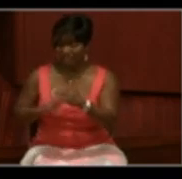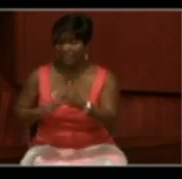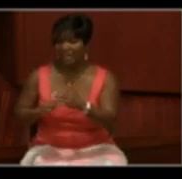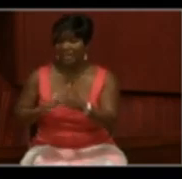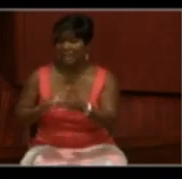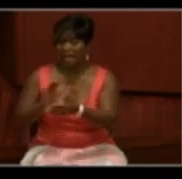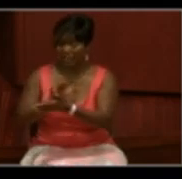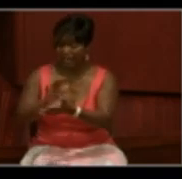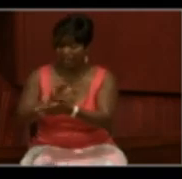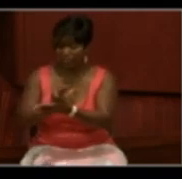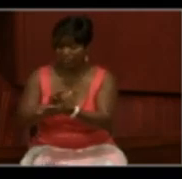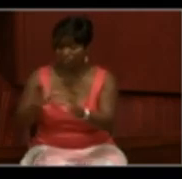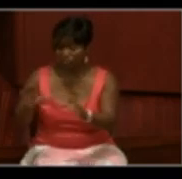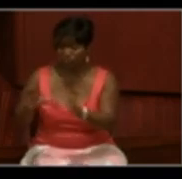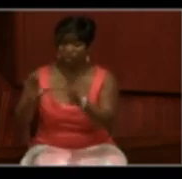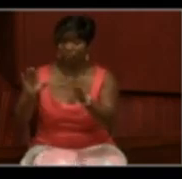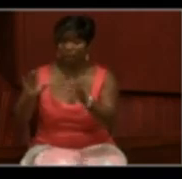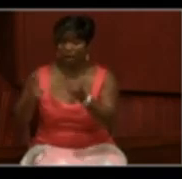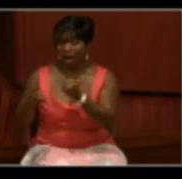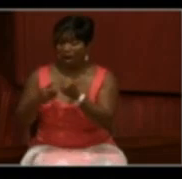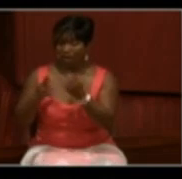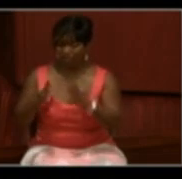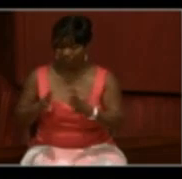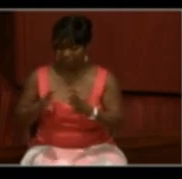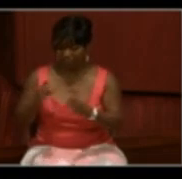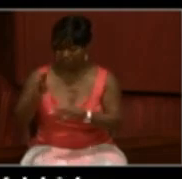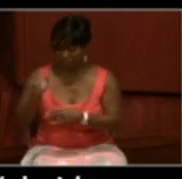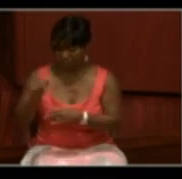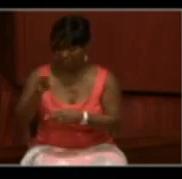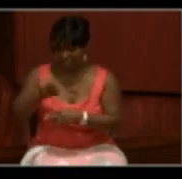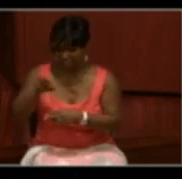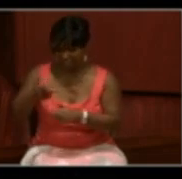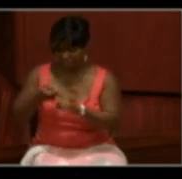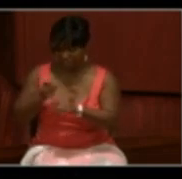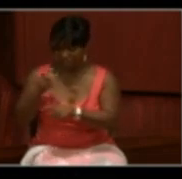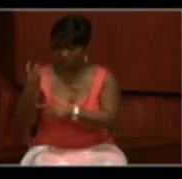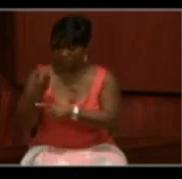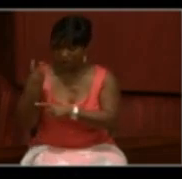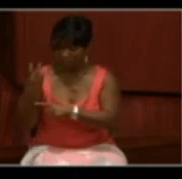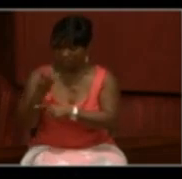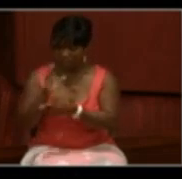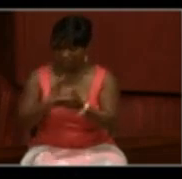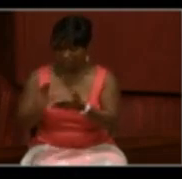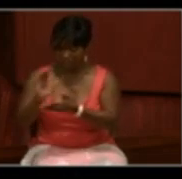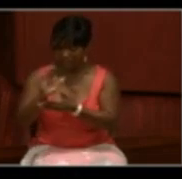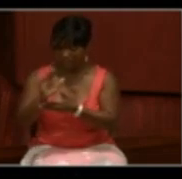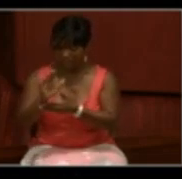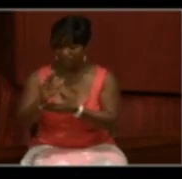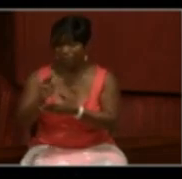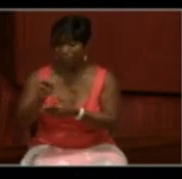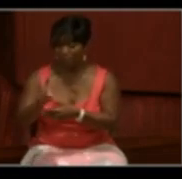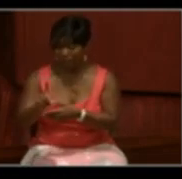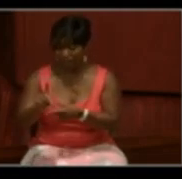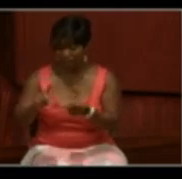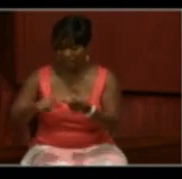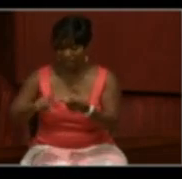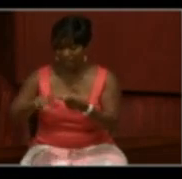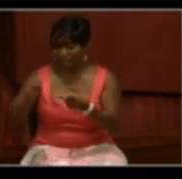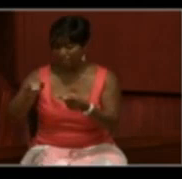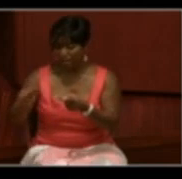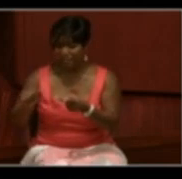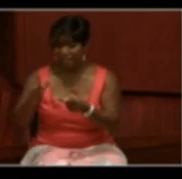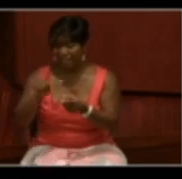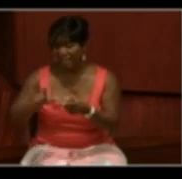Certified Archivists. She has a bachelor's degree in history from Washington College, Maryland, and a master's in library